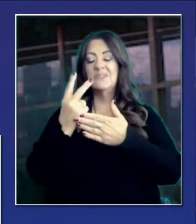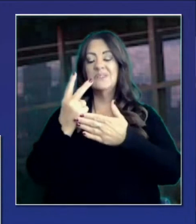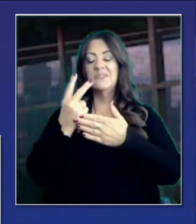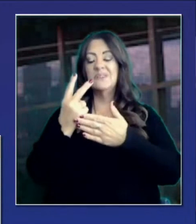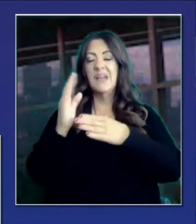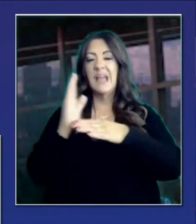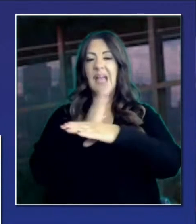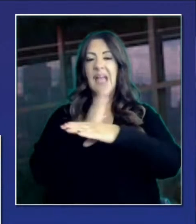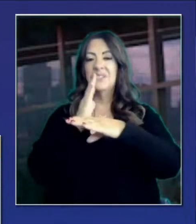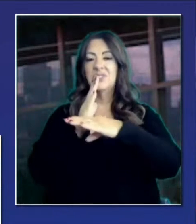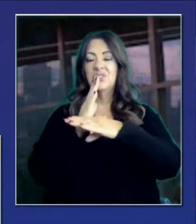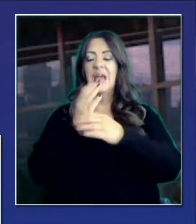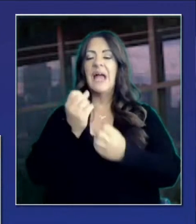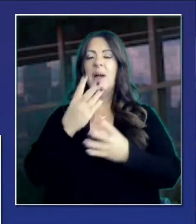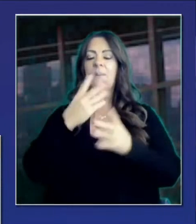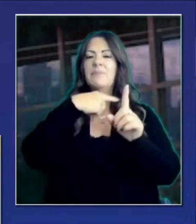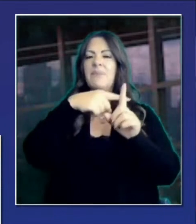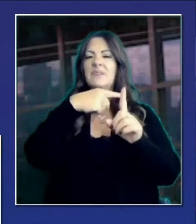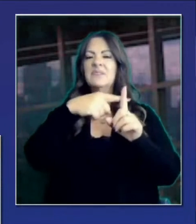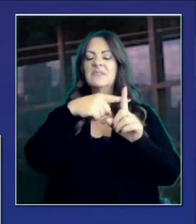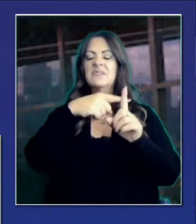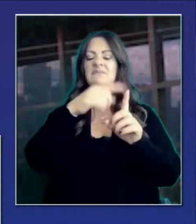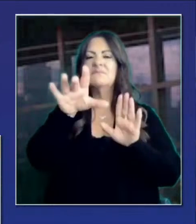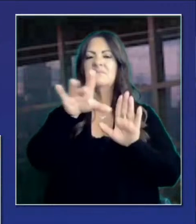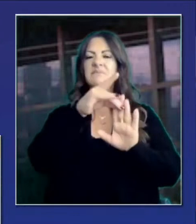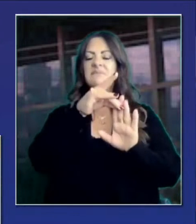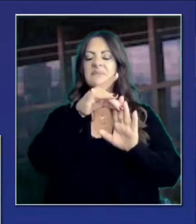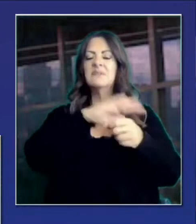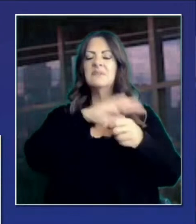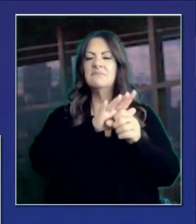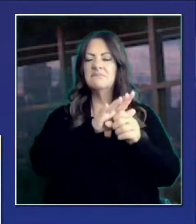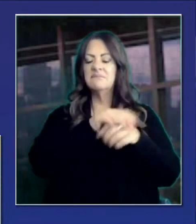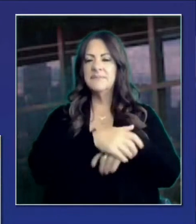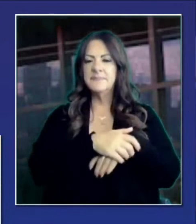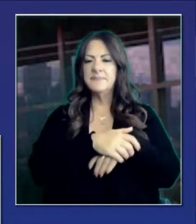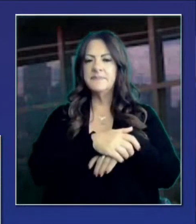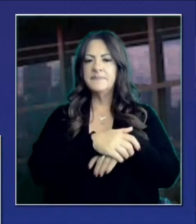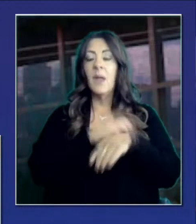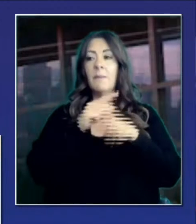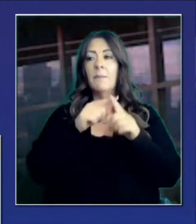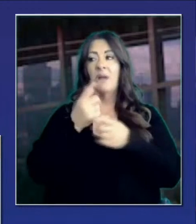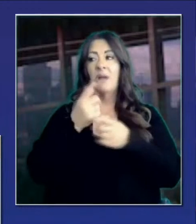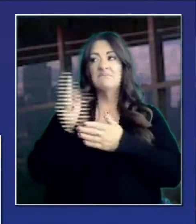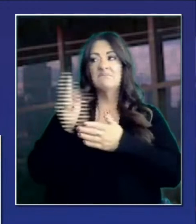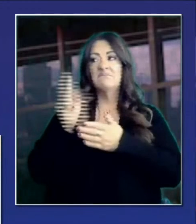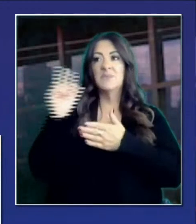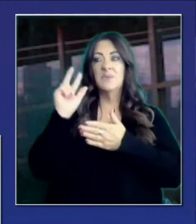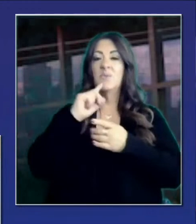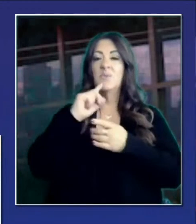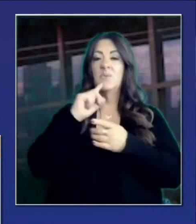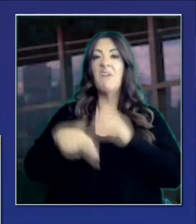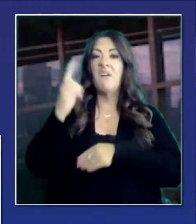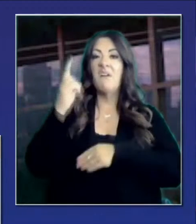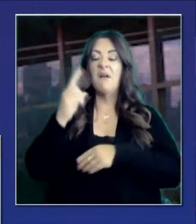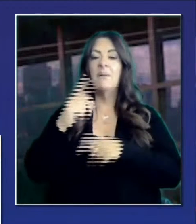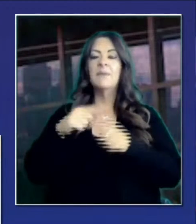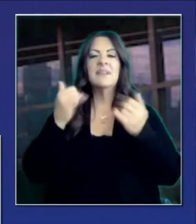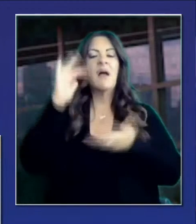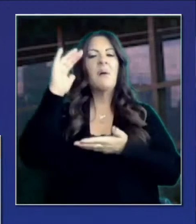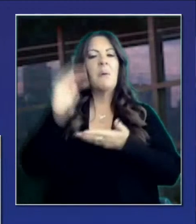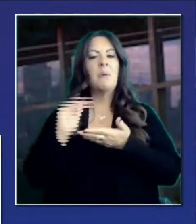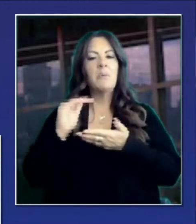to 9.4%. It was substantially higher just a few weeks ago. You could take a look here at